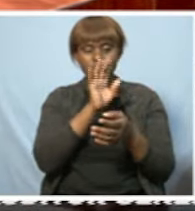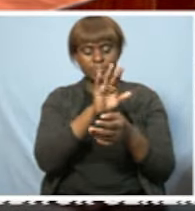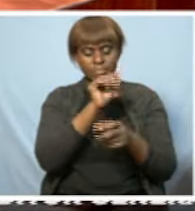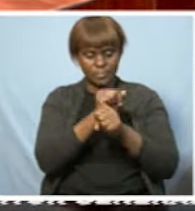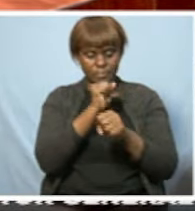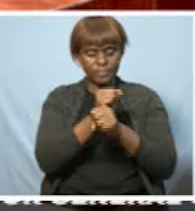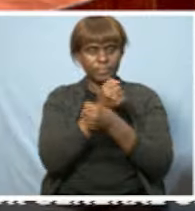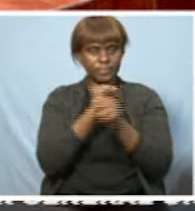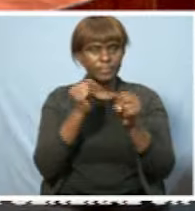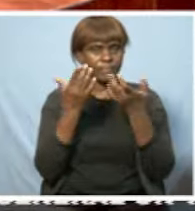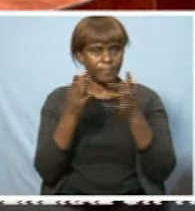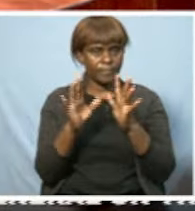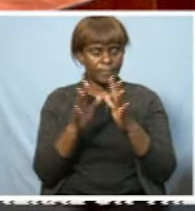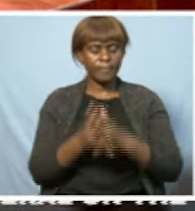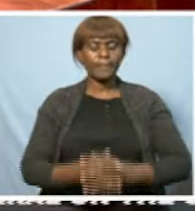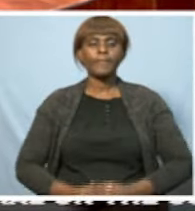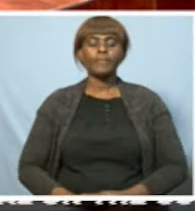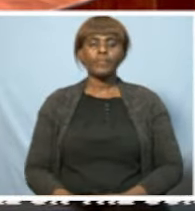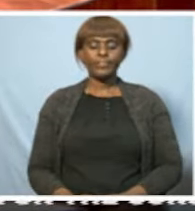done?